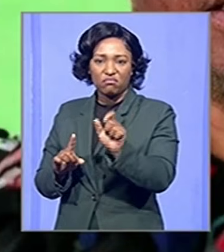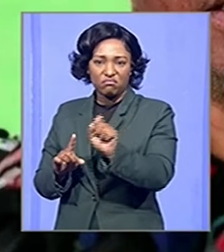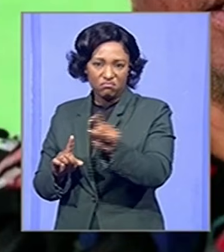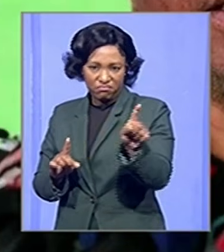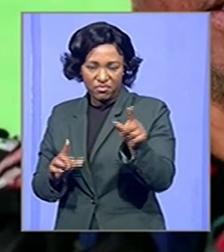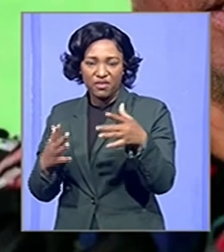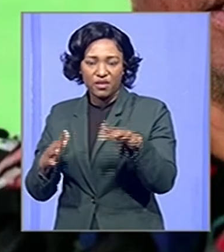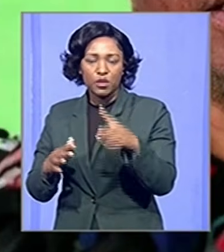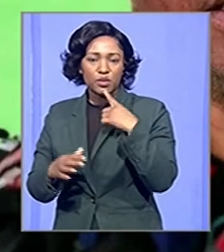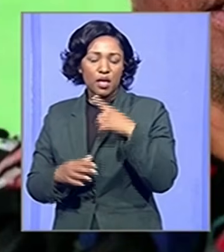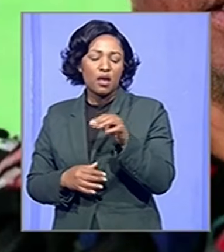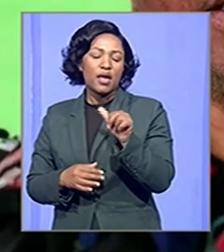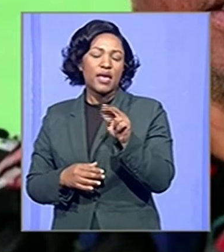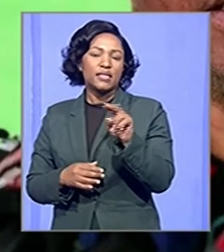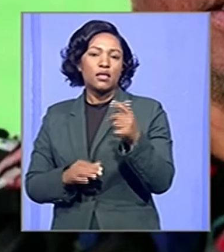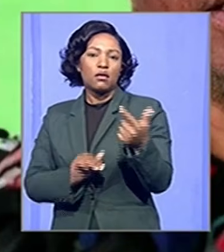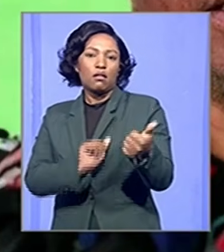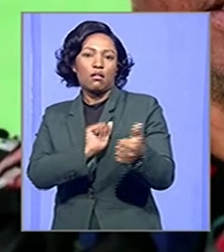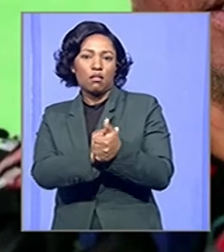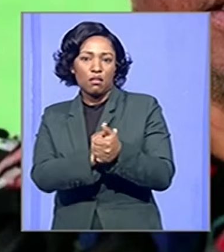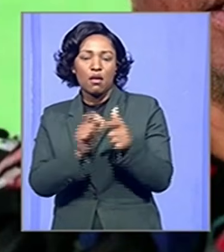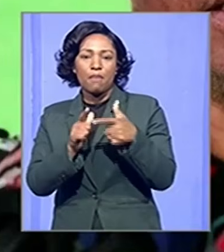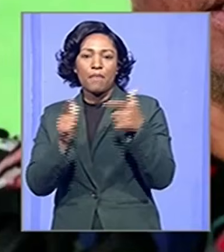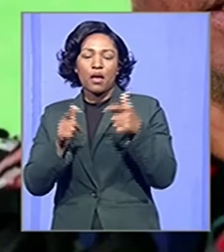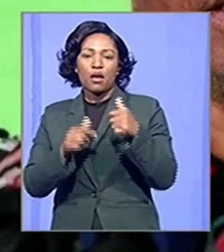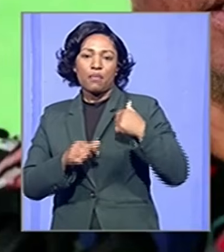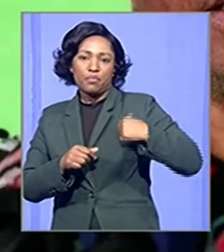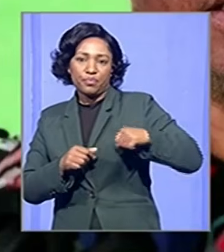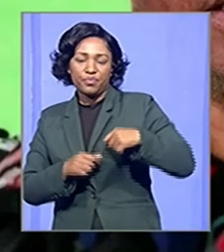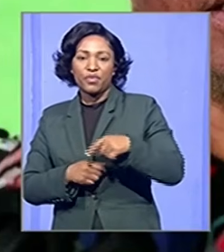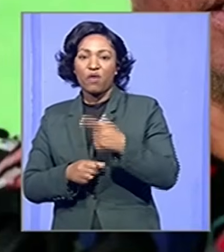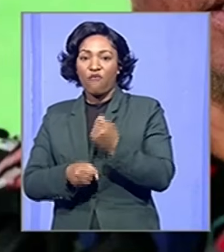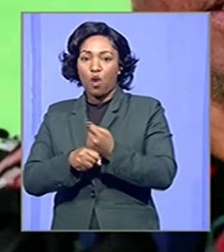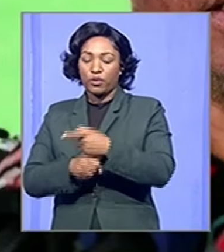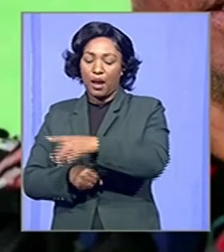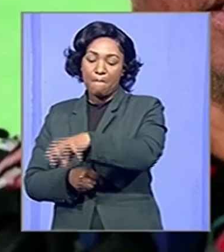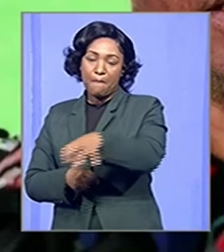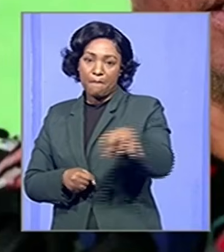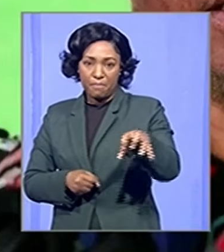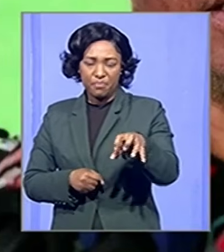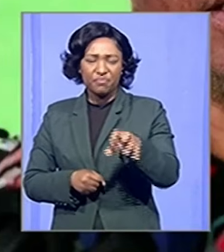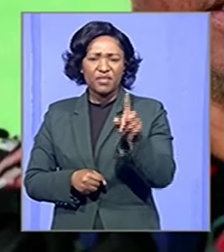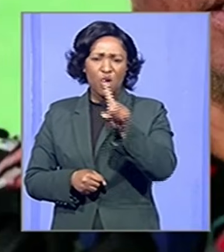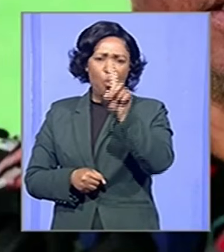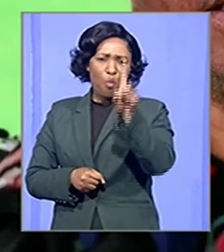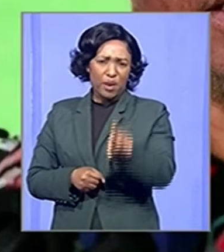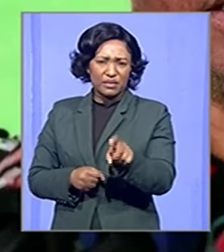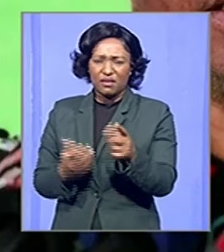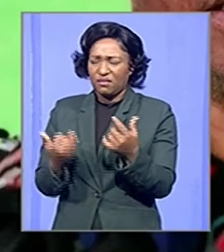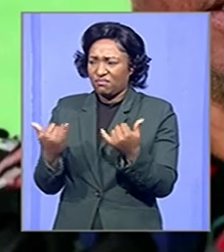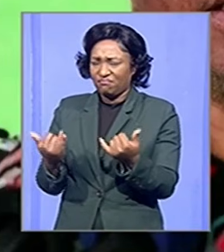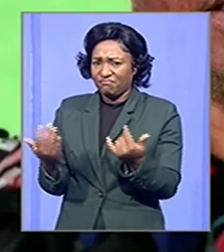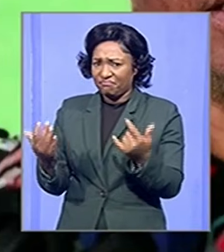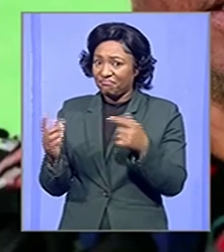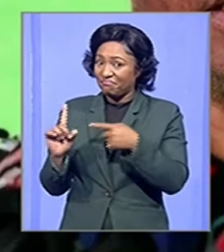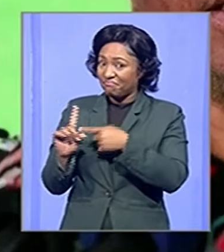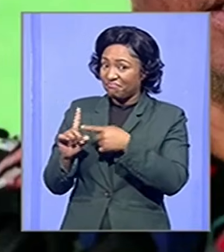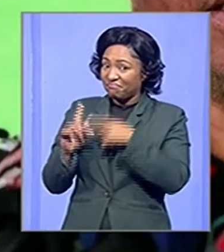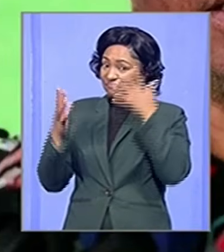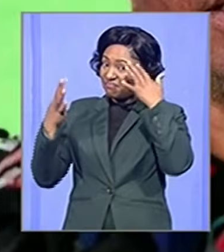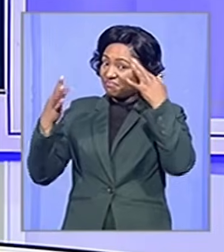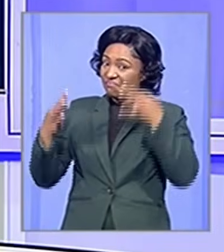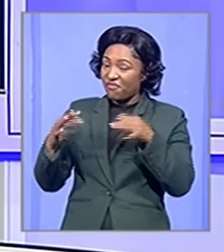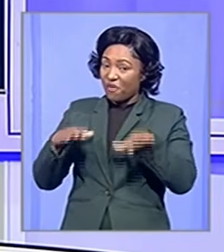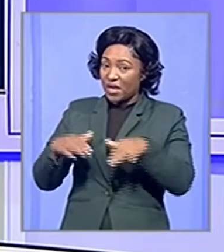batla sebetsa le ANC bo masepaleng ba baholo ba bararo provinseng ya Gauteng. Mme potso ke hore na qeto ena e nkilweng ke Action SA